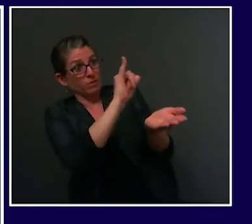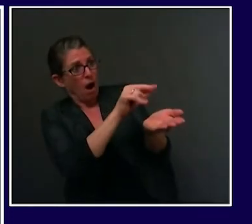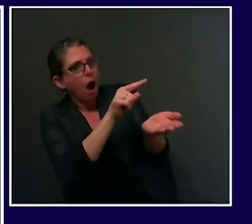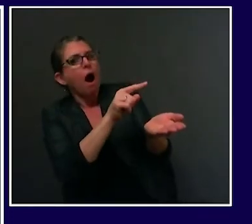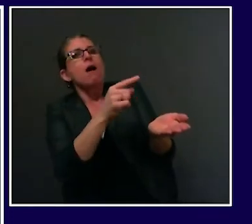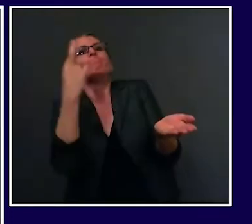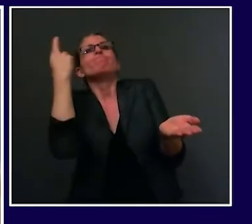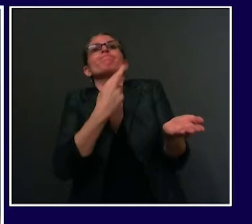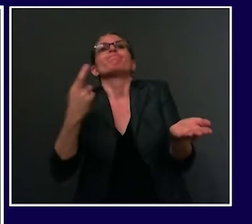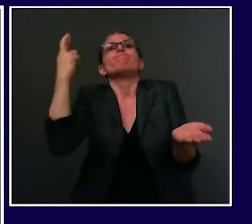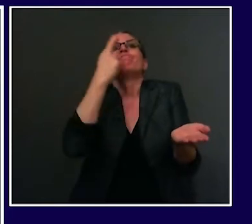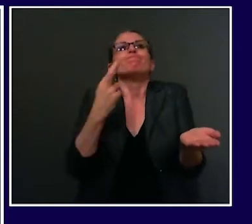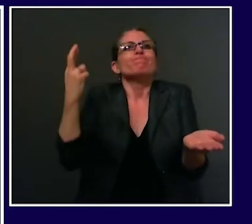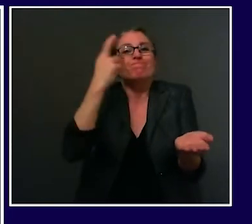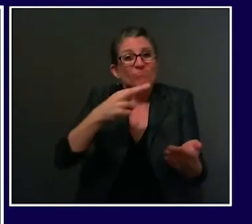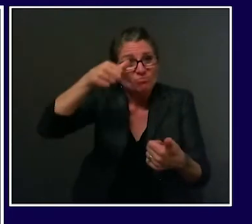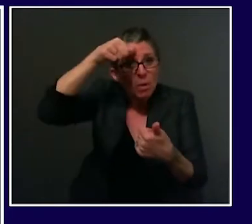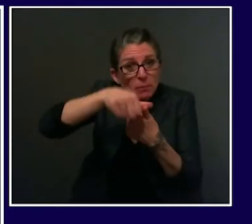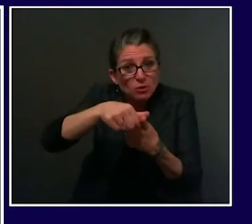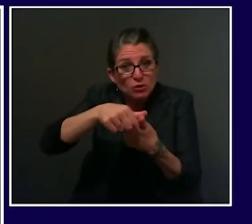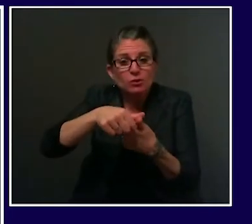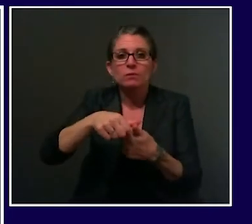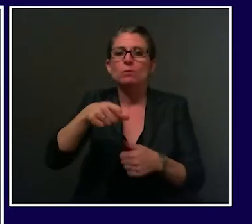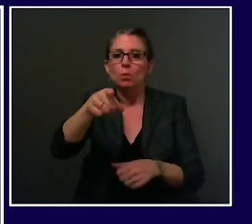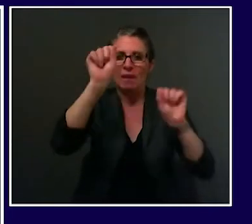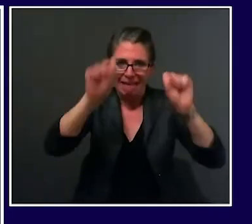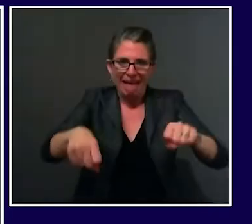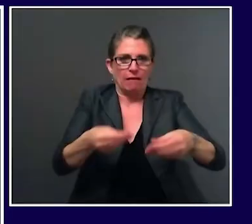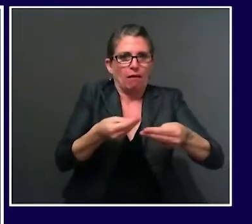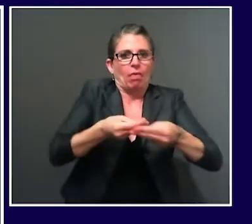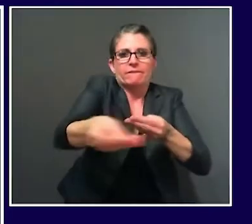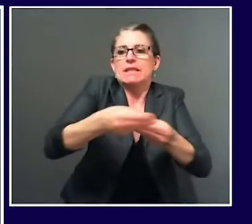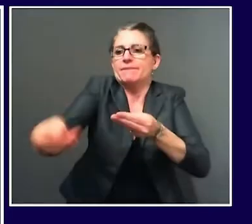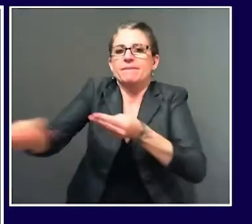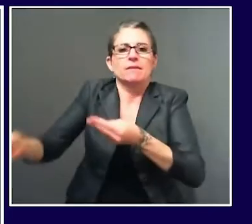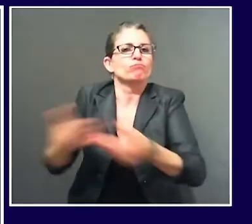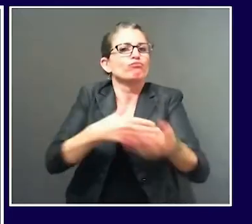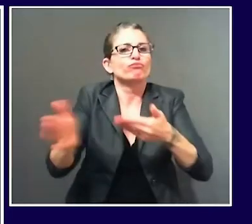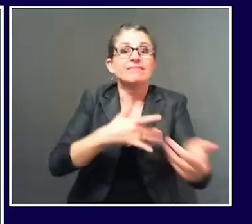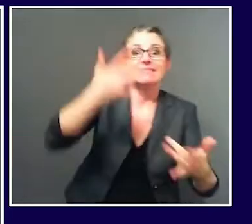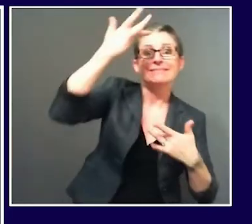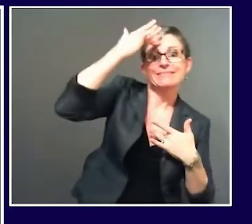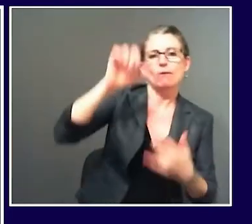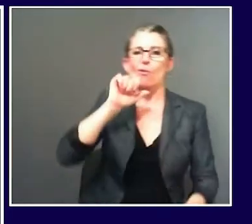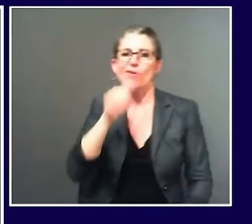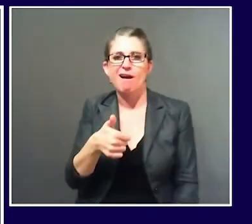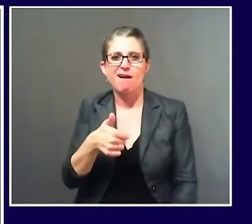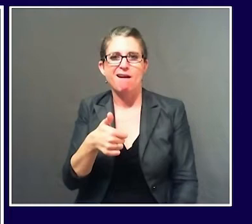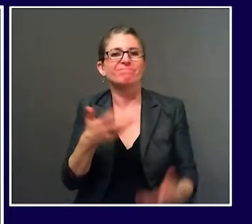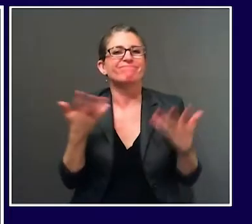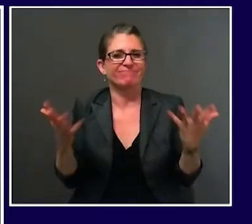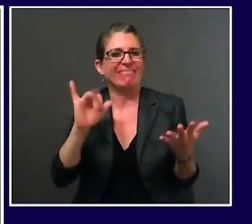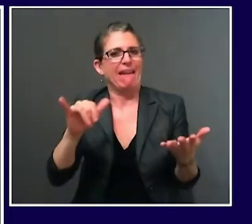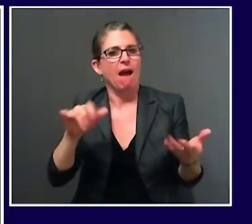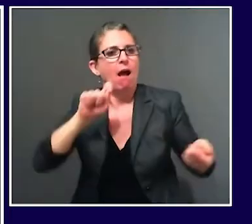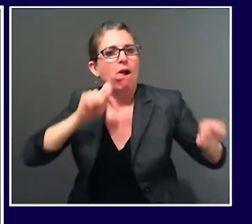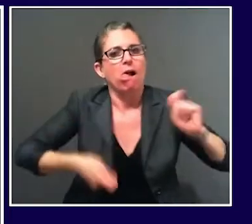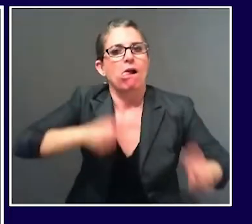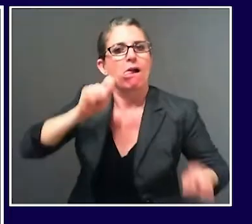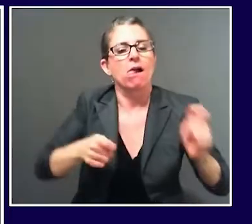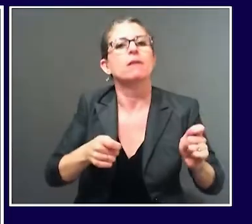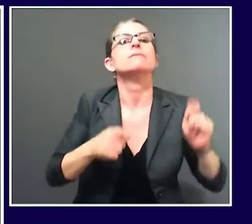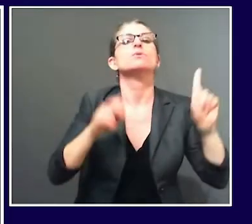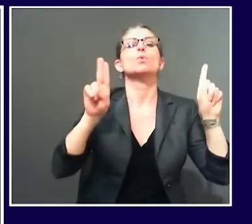emerged. Right around that time, once the scientific data demonstrated that pre-symptomatic